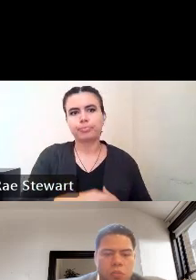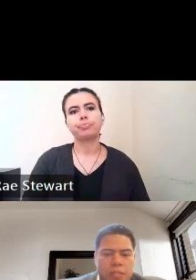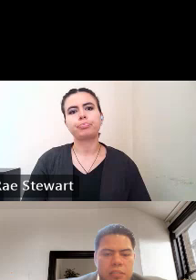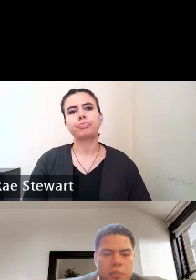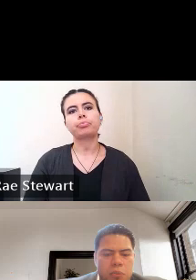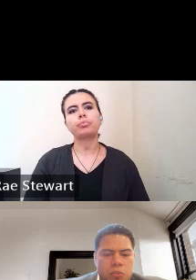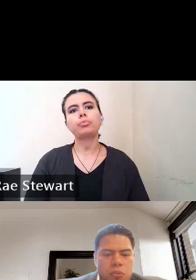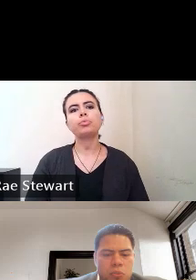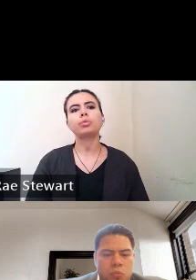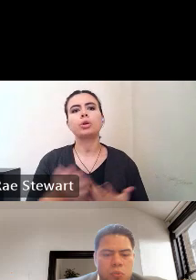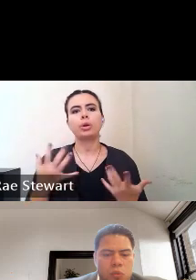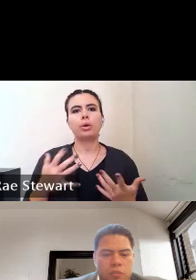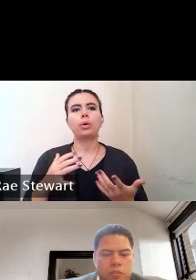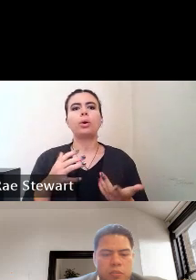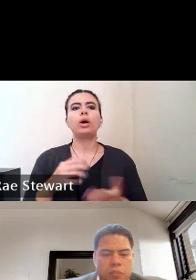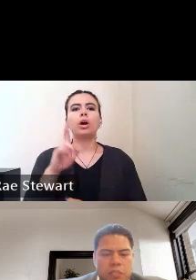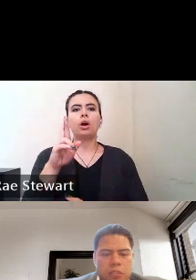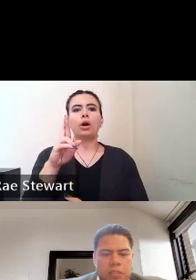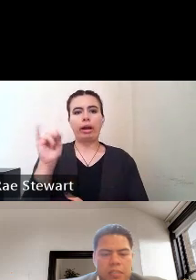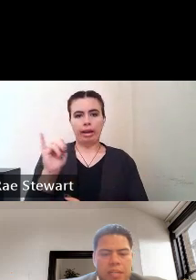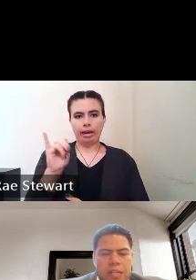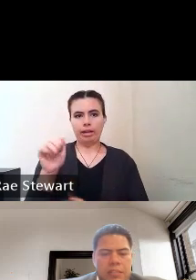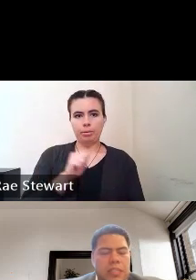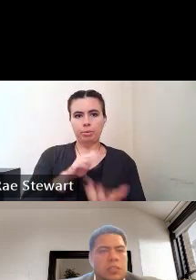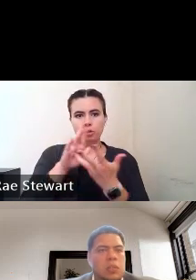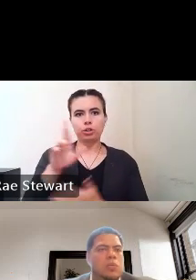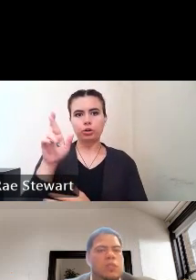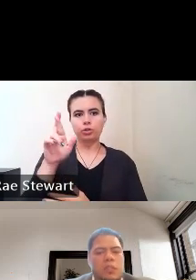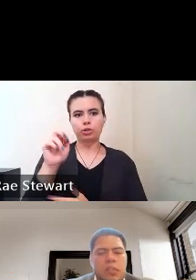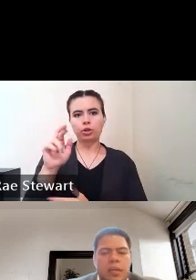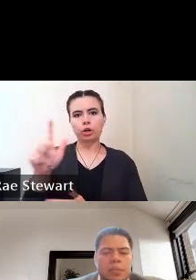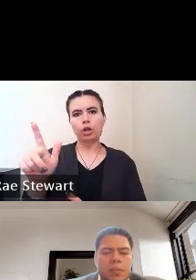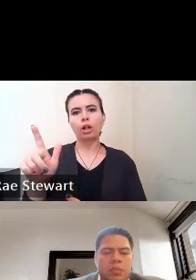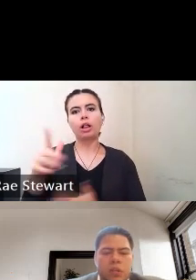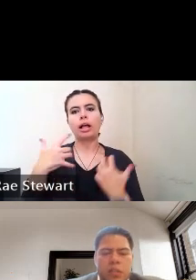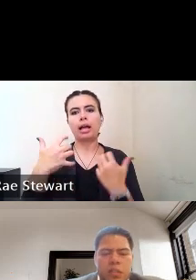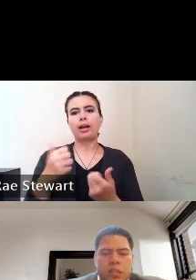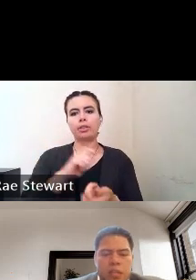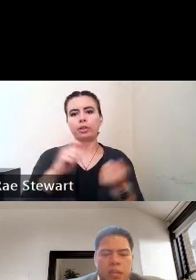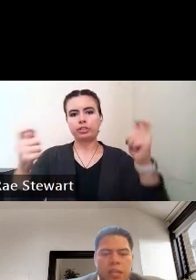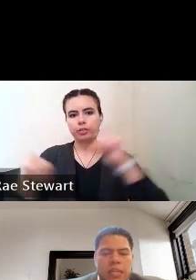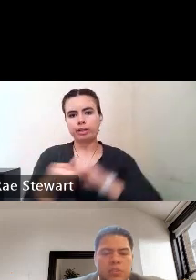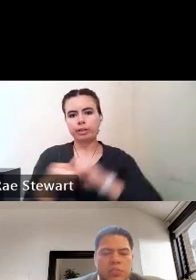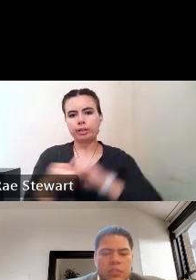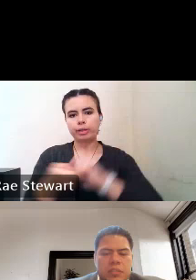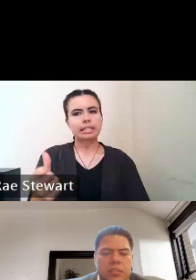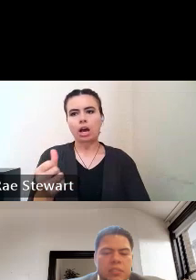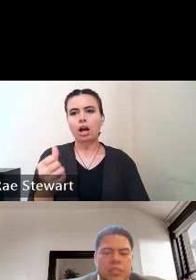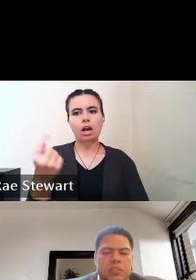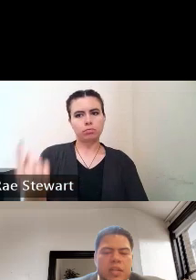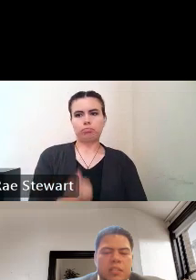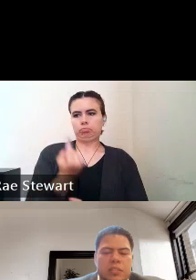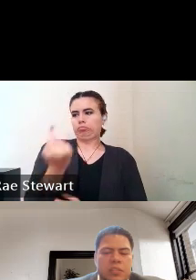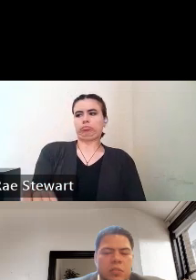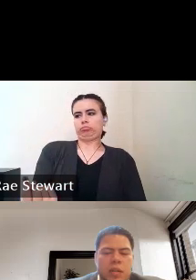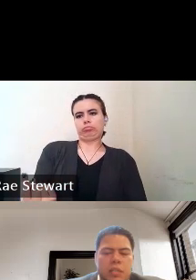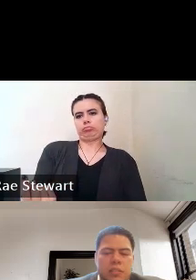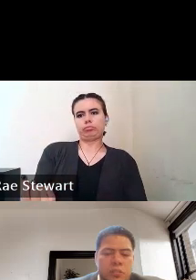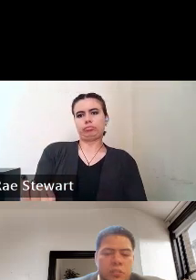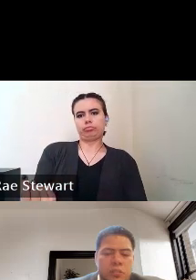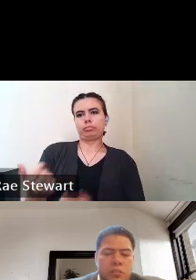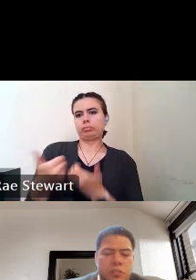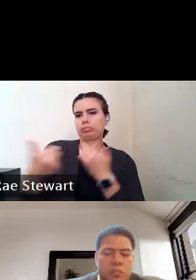So Rhode Island's approach to rural health transformation is not a standalone. It really aligns with existing state strategies like the